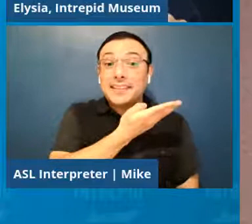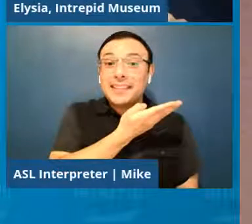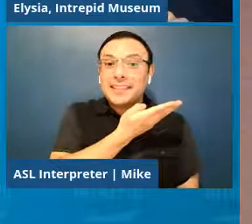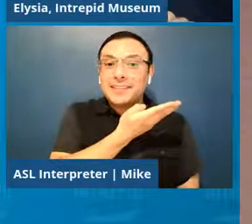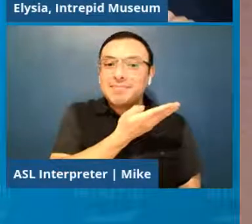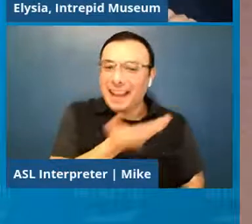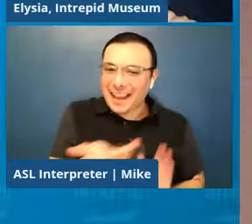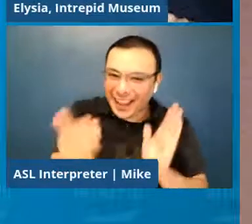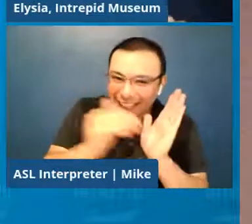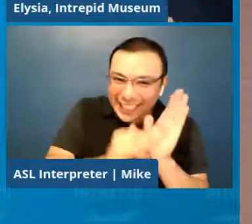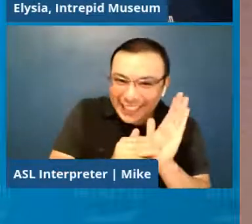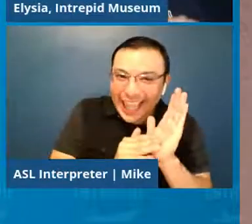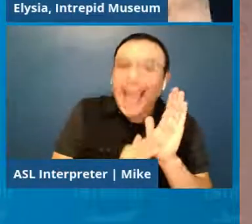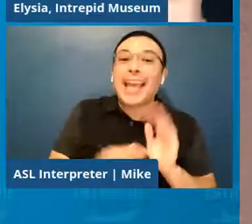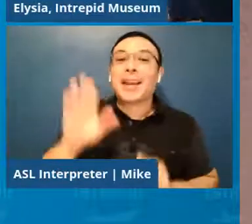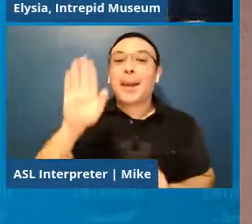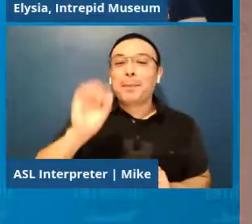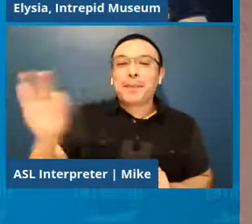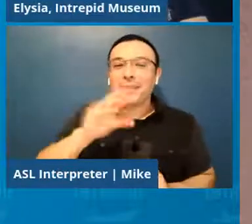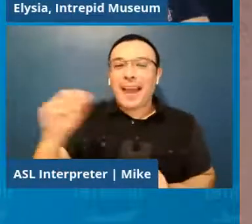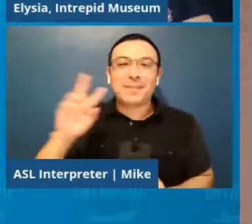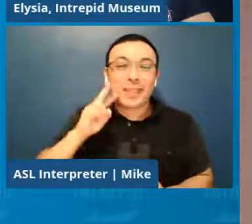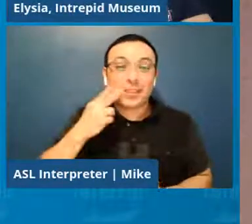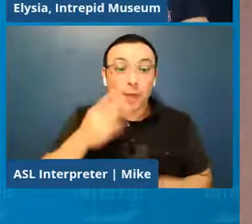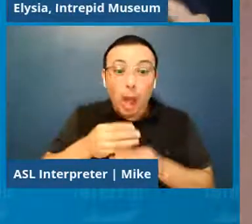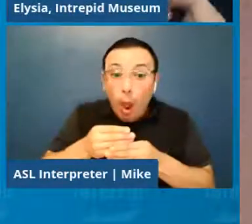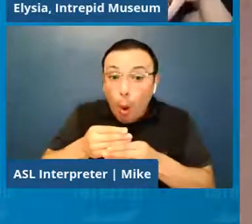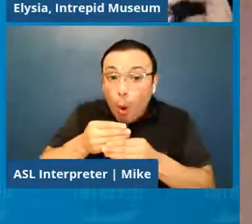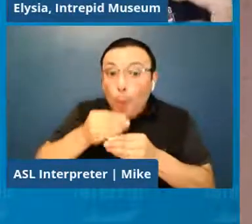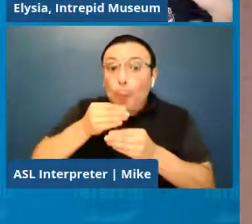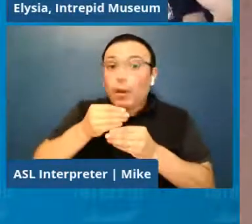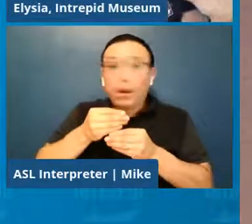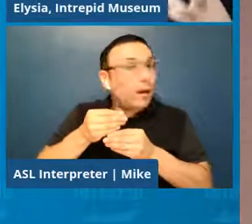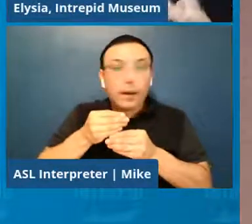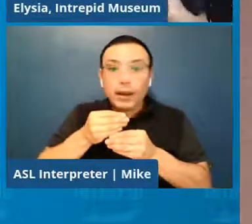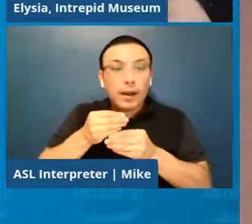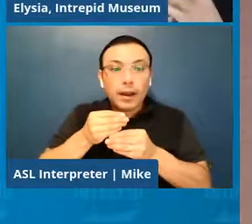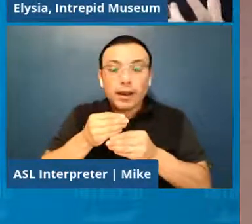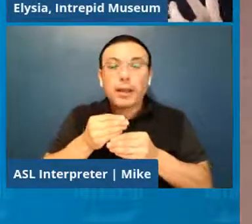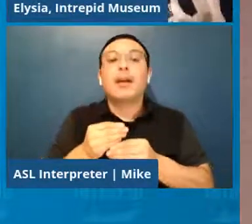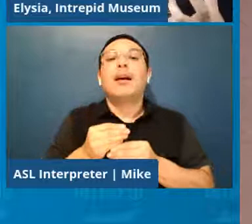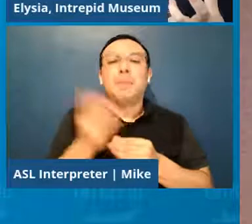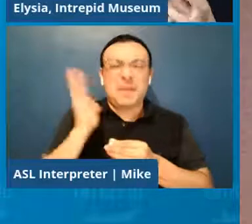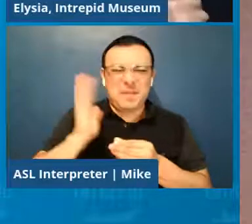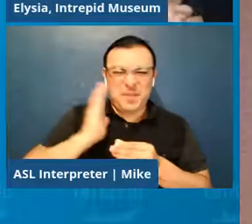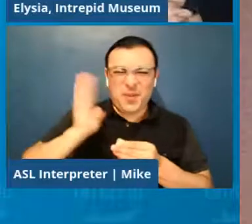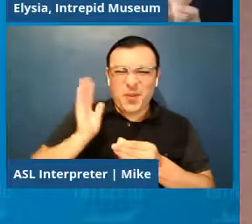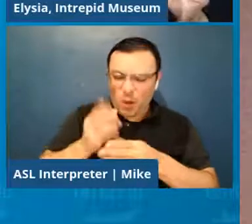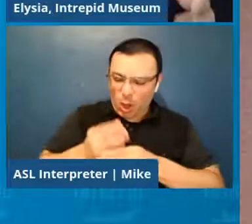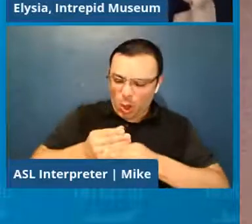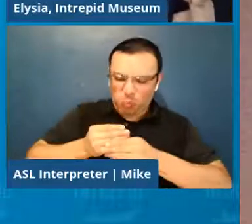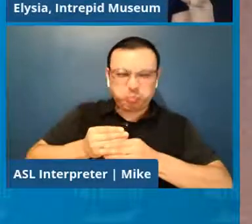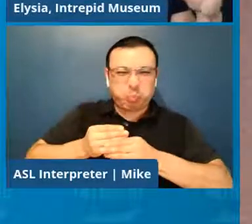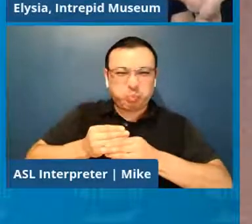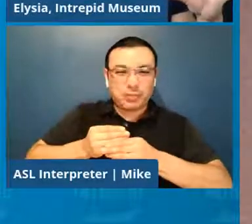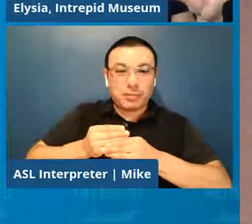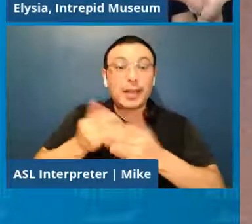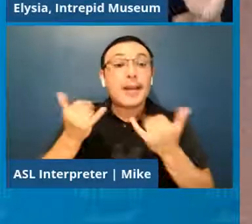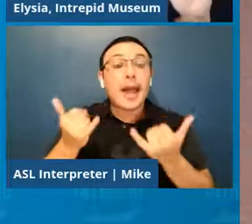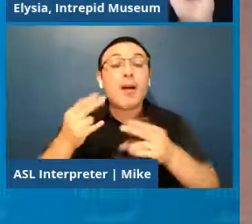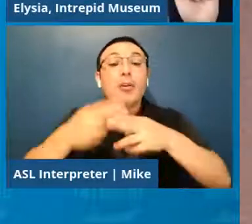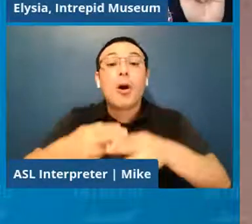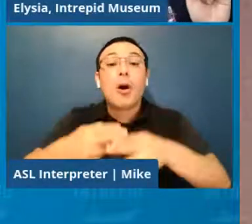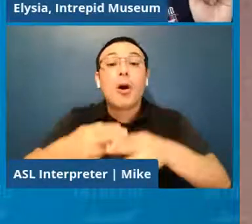beef and vegetables. So now we have graduated from pureed goo in a tube to a freeze-dried